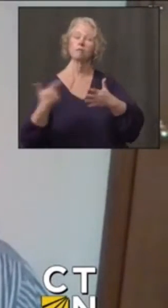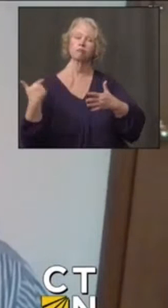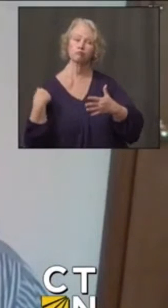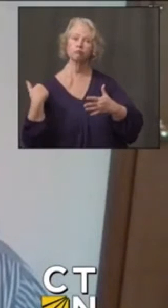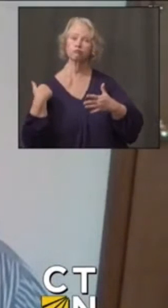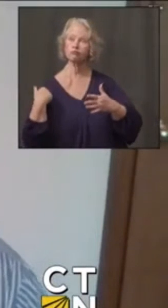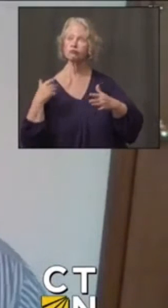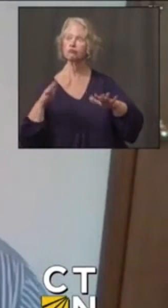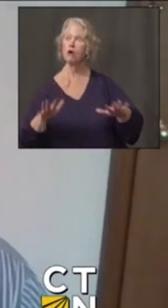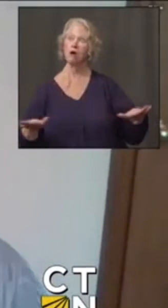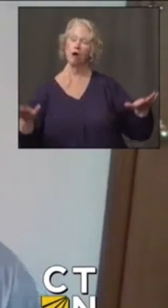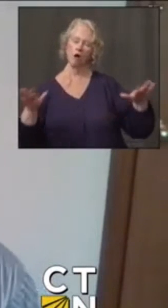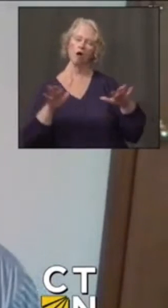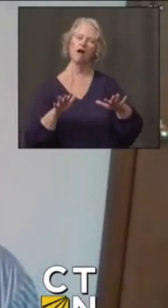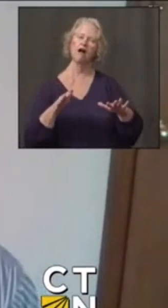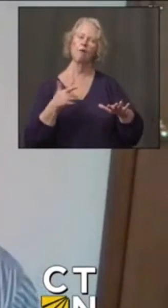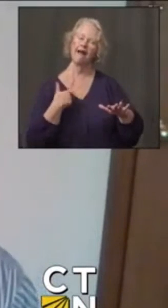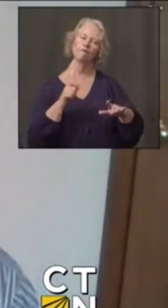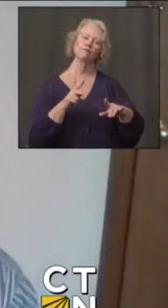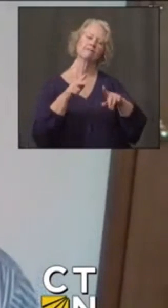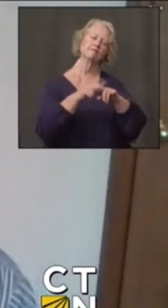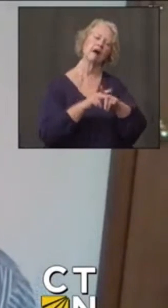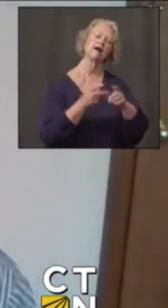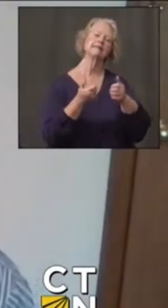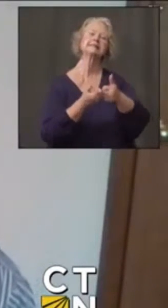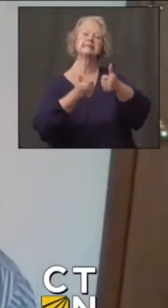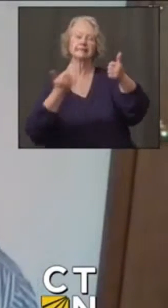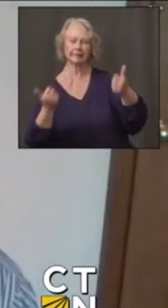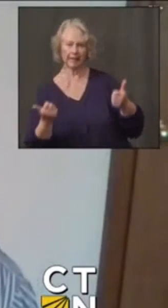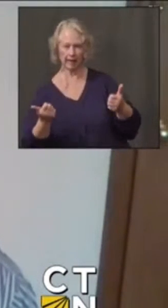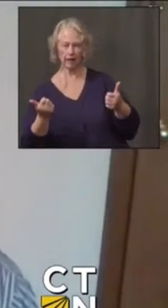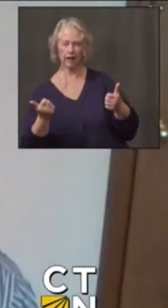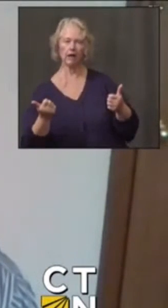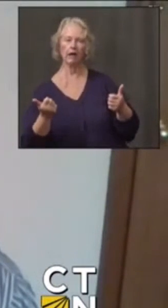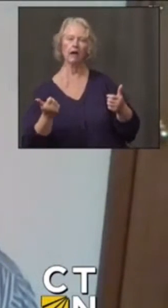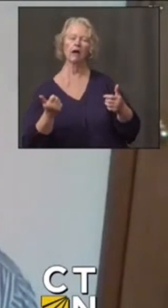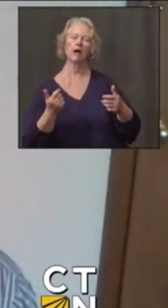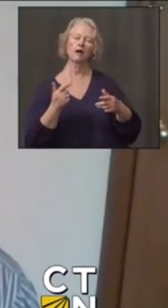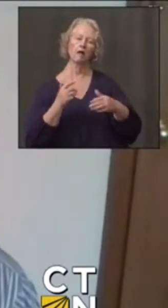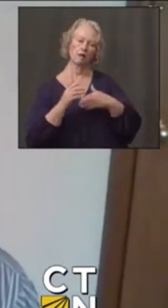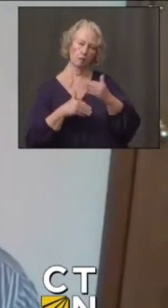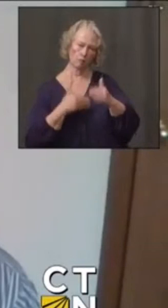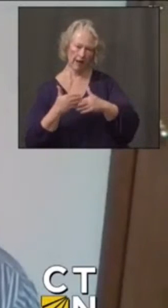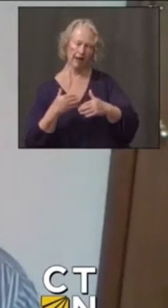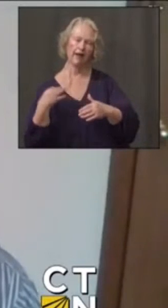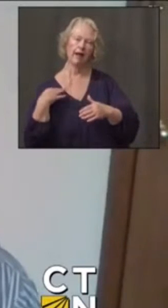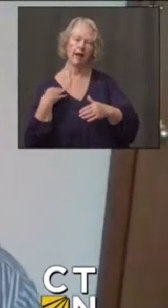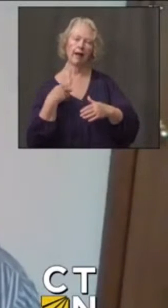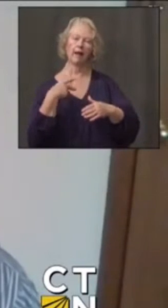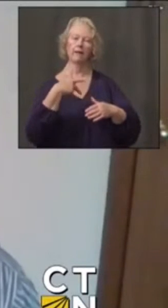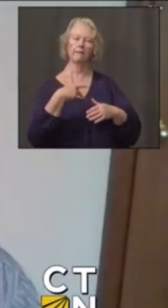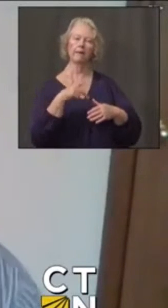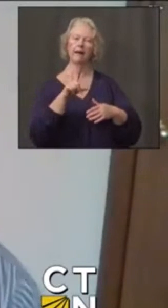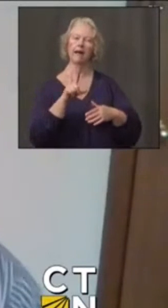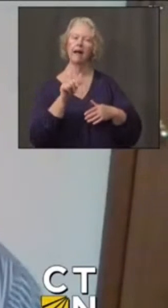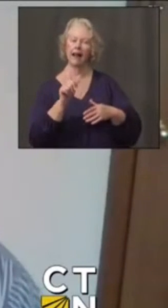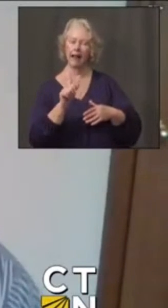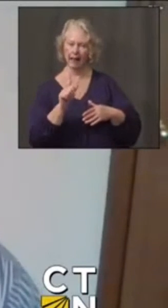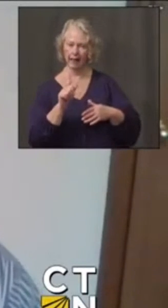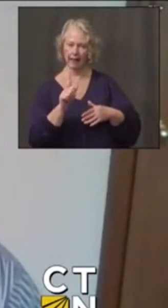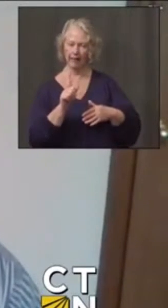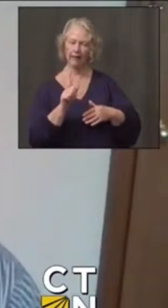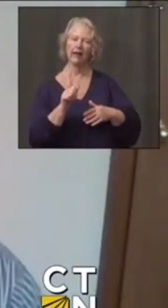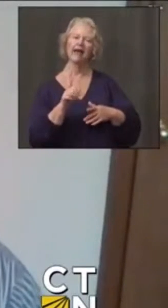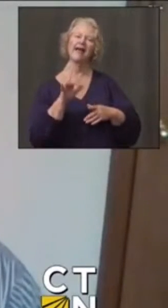patients, we would file a biologic licensing application, or BLA, which would be the full